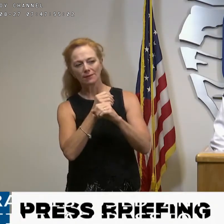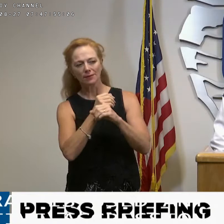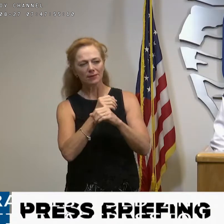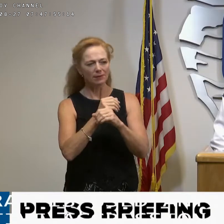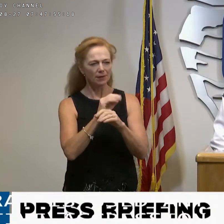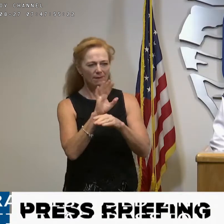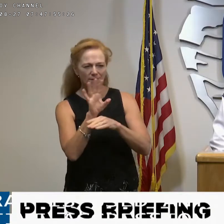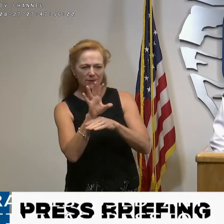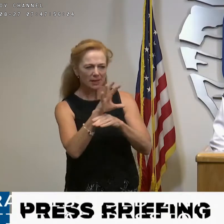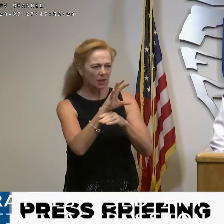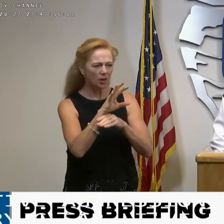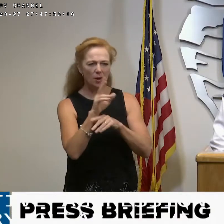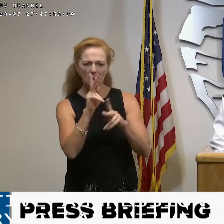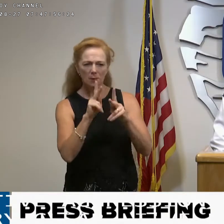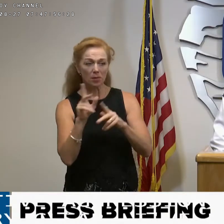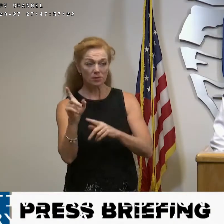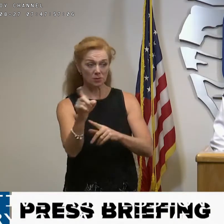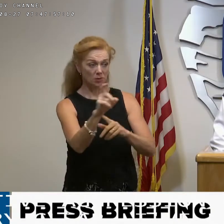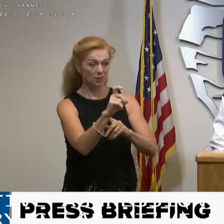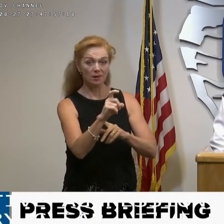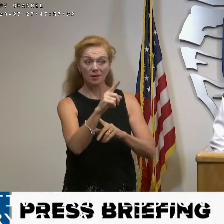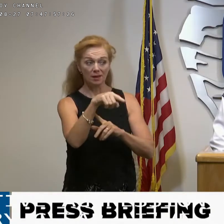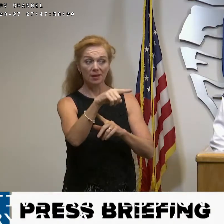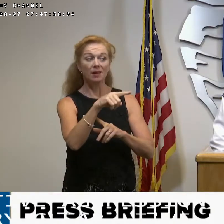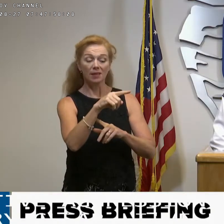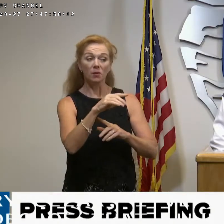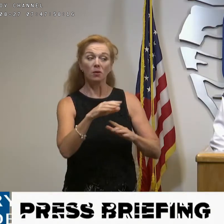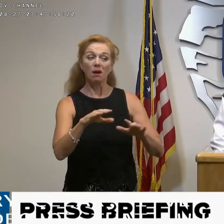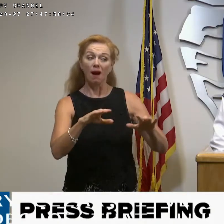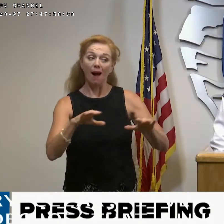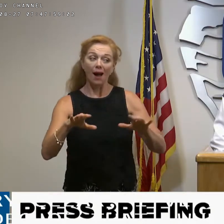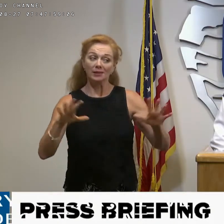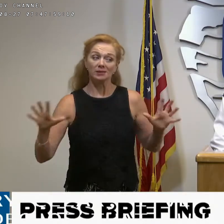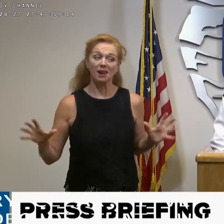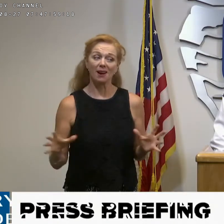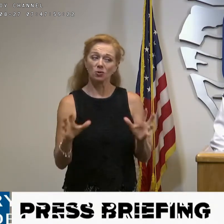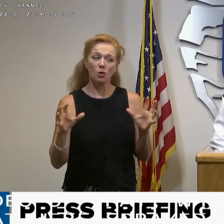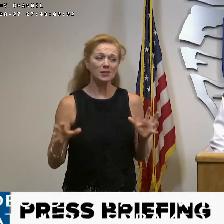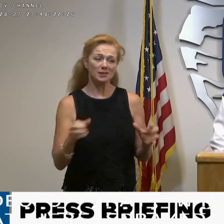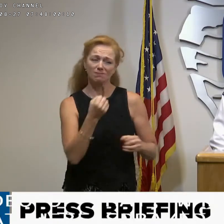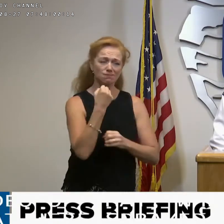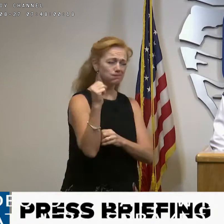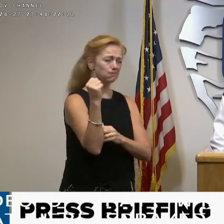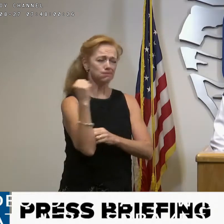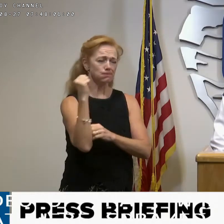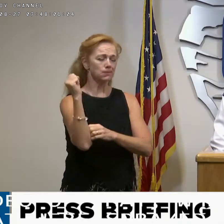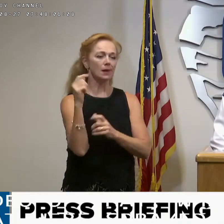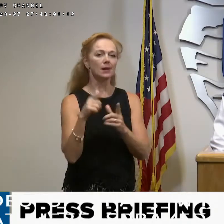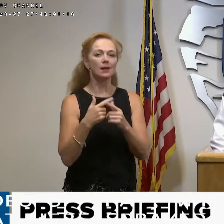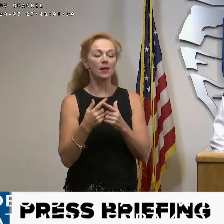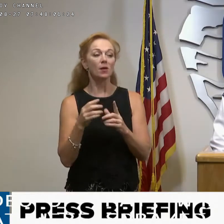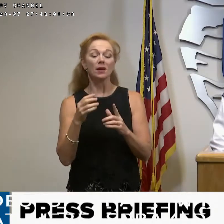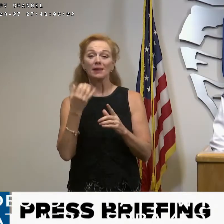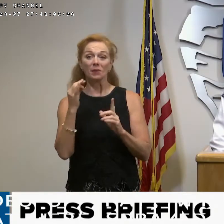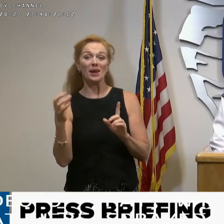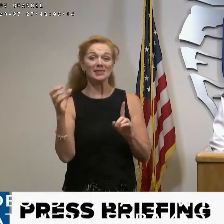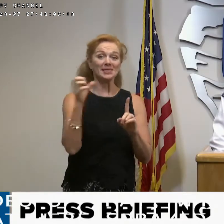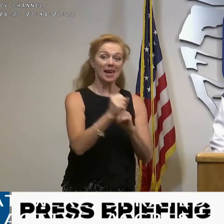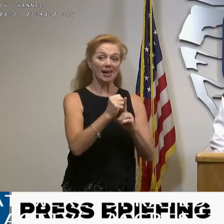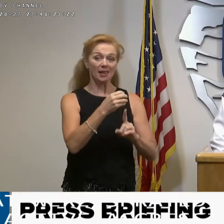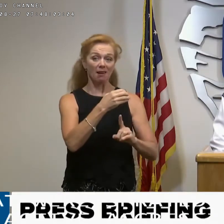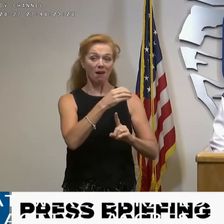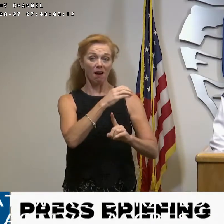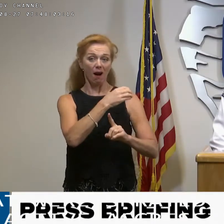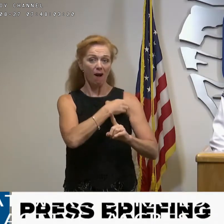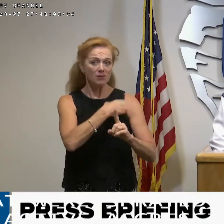that where the people that were sprayed were involved in active aggression, and they were trying to, whether assaulting